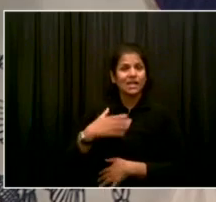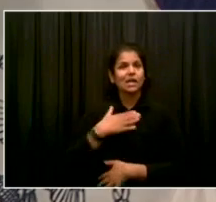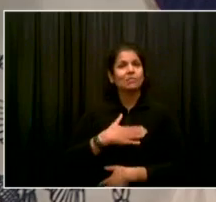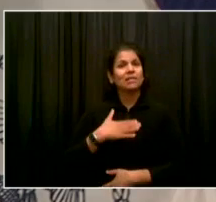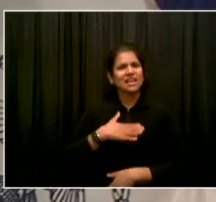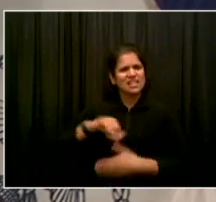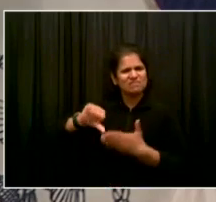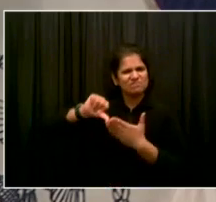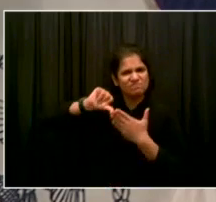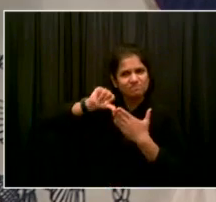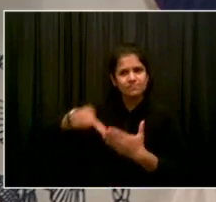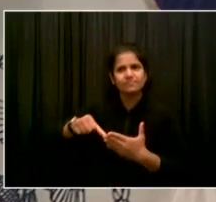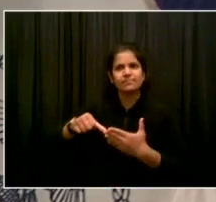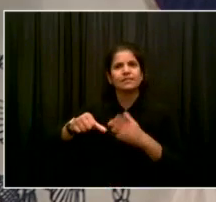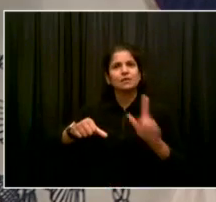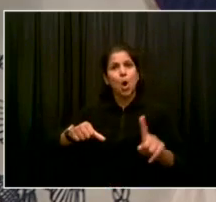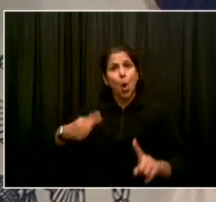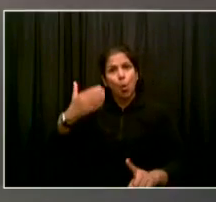confronting Omicron.